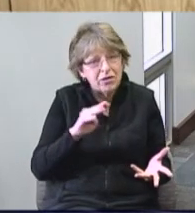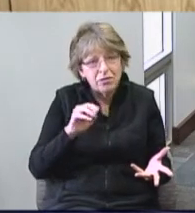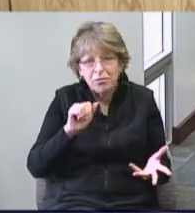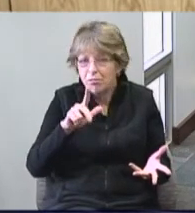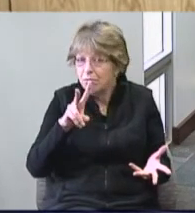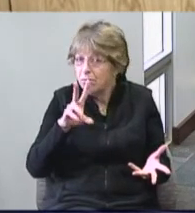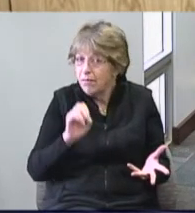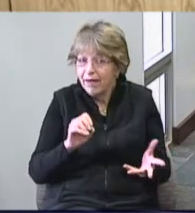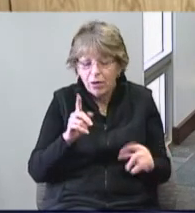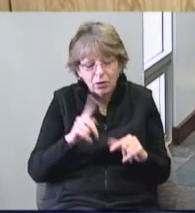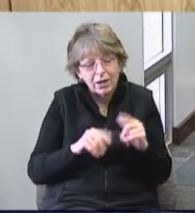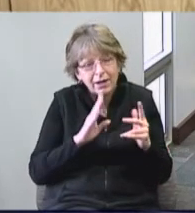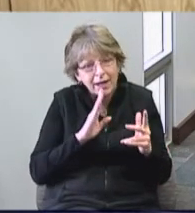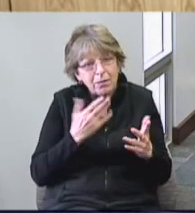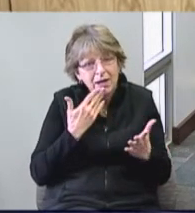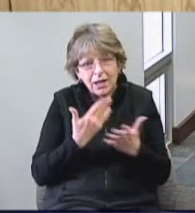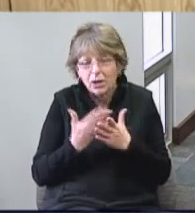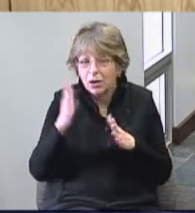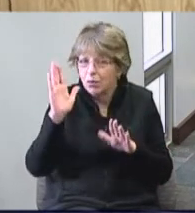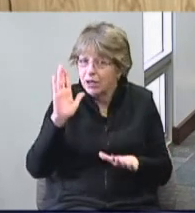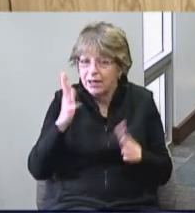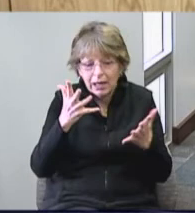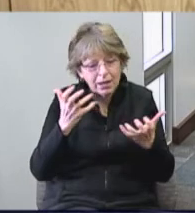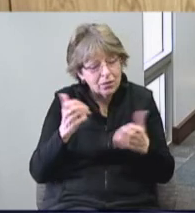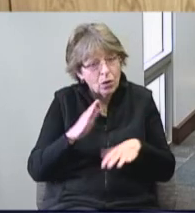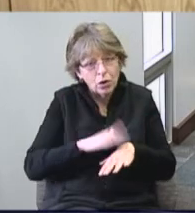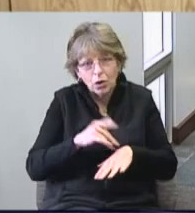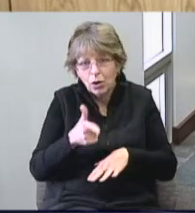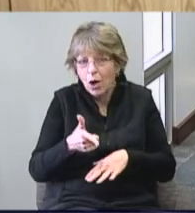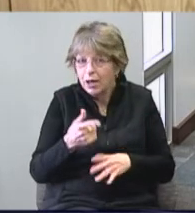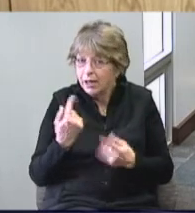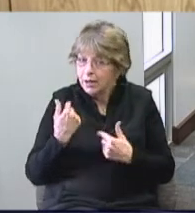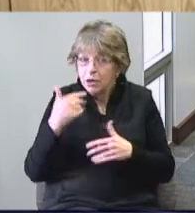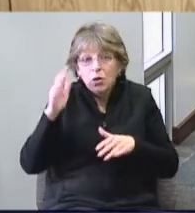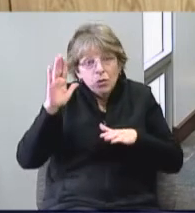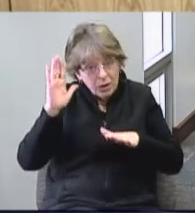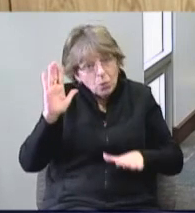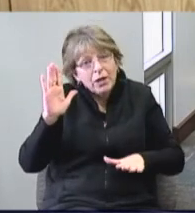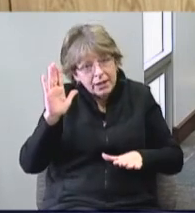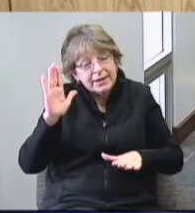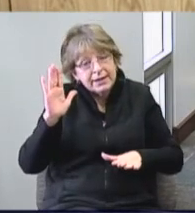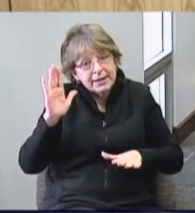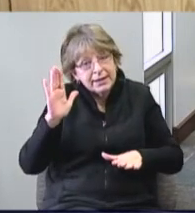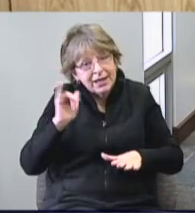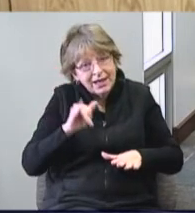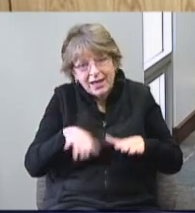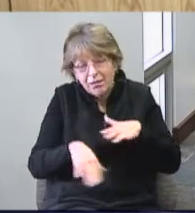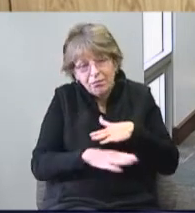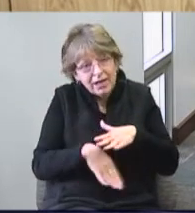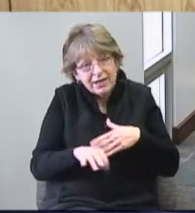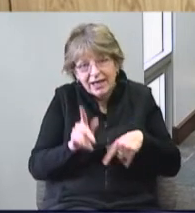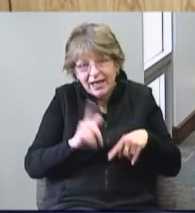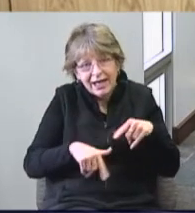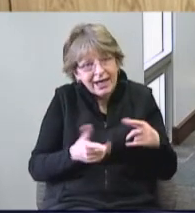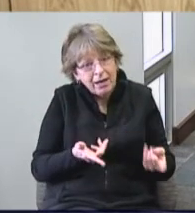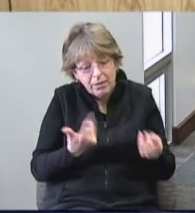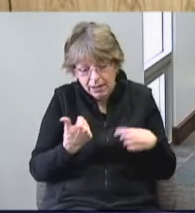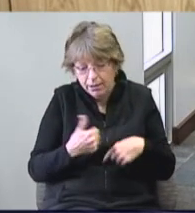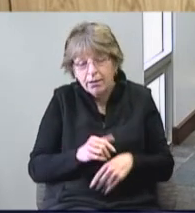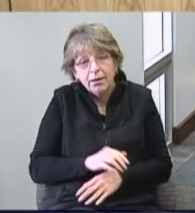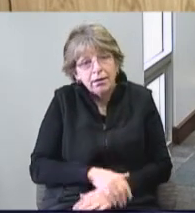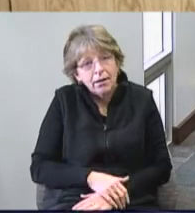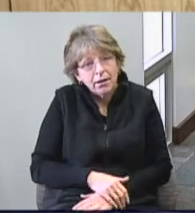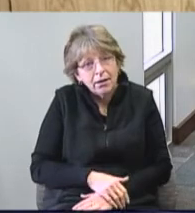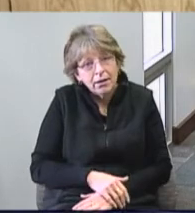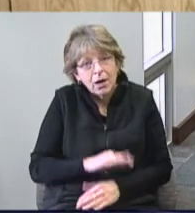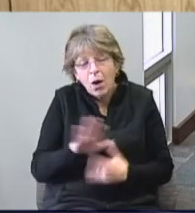witness, and therefore does not want to call him to the stand, which means that basically he's not going to be called to the stand.